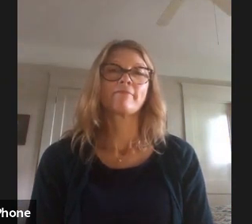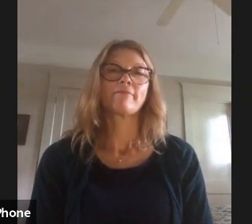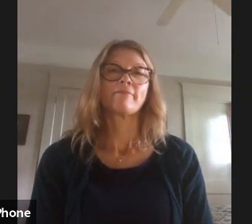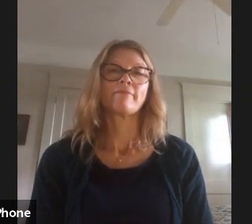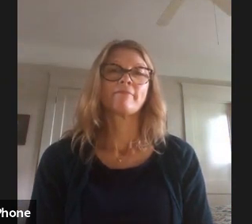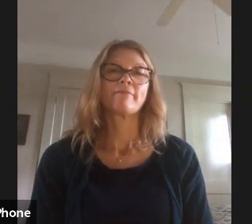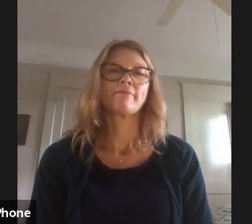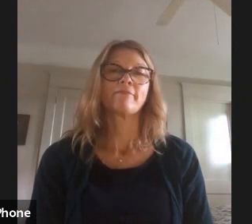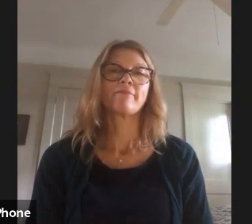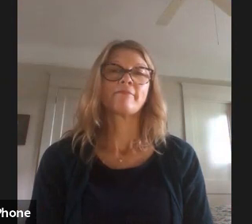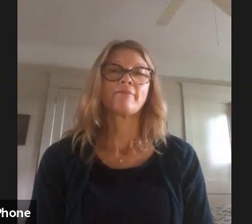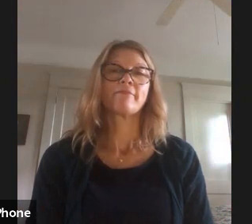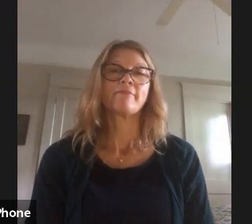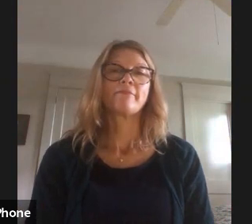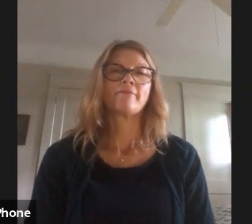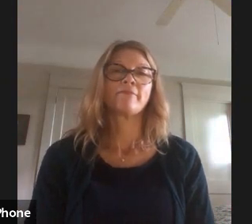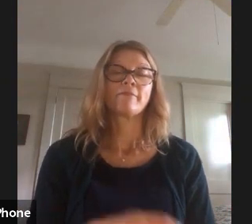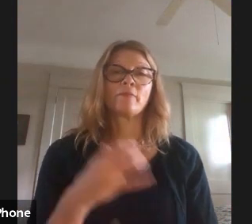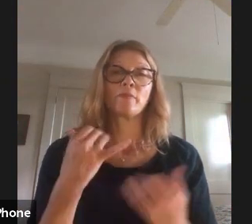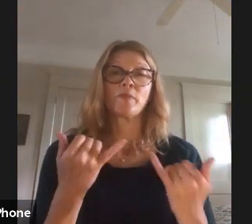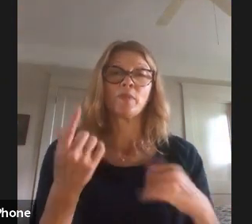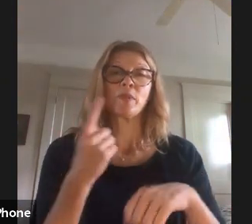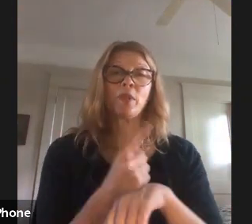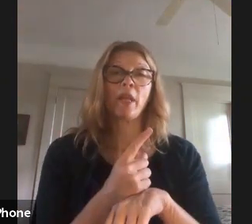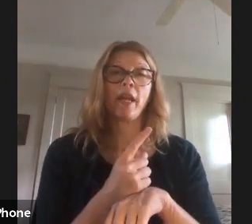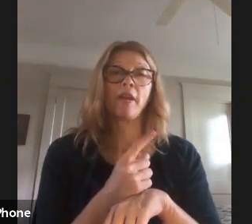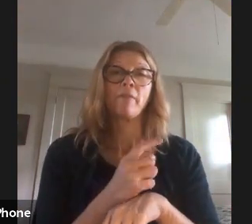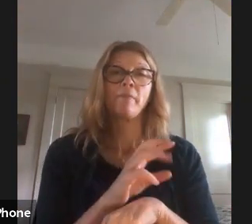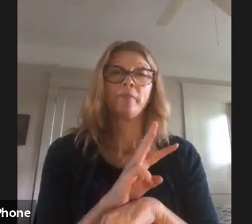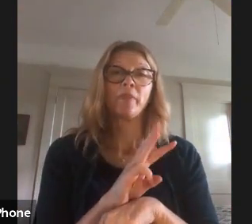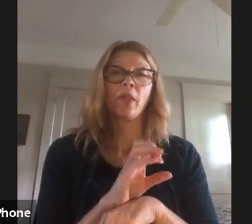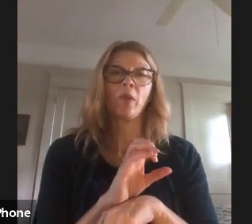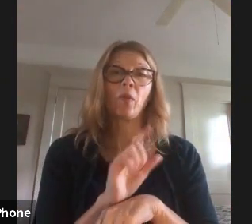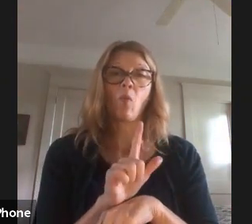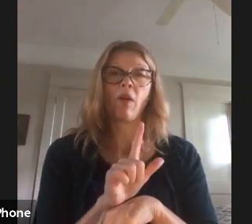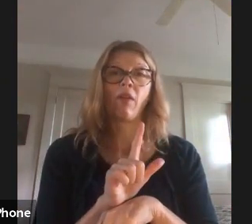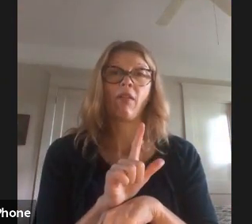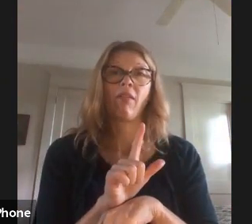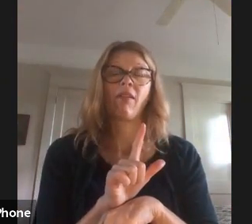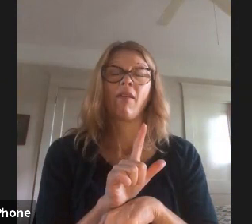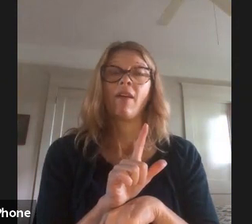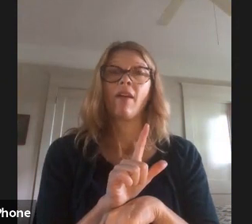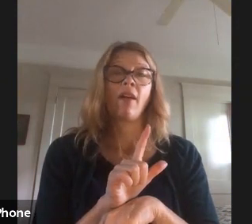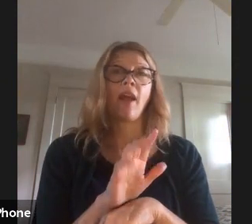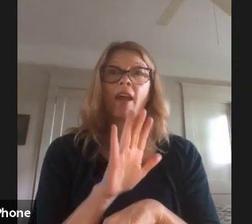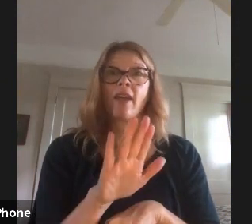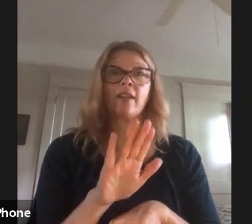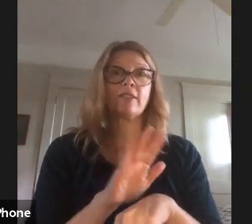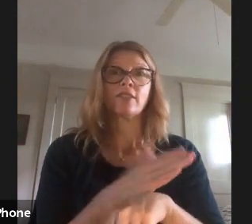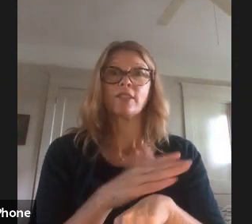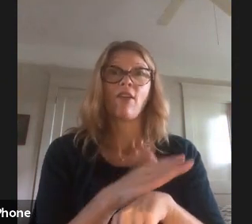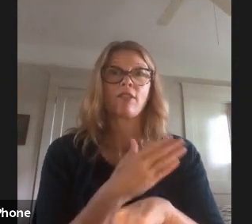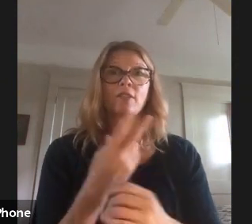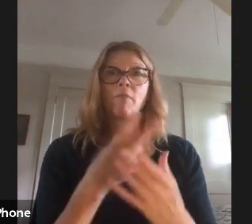Will, combining two of my very favorite things, hymns over 1,000 years old and music by David Hurd.